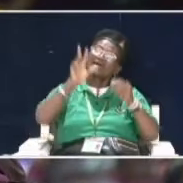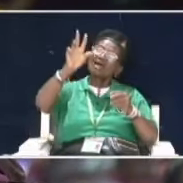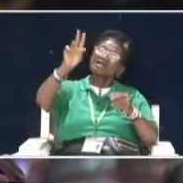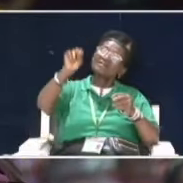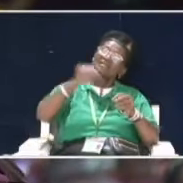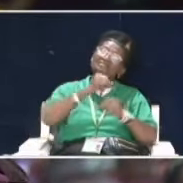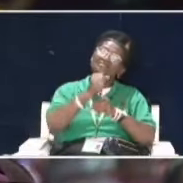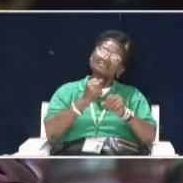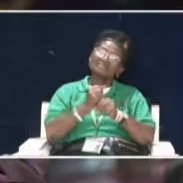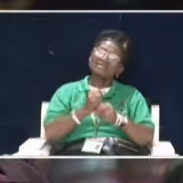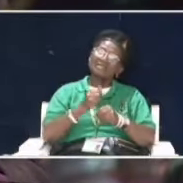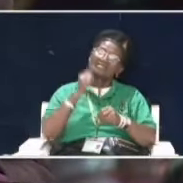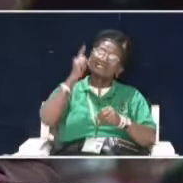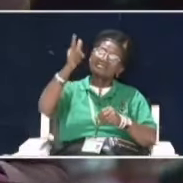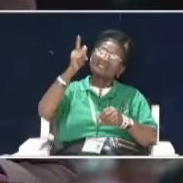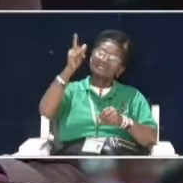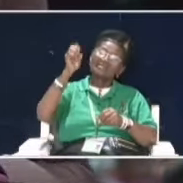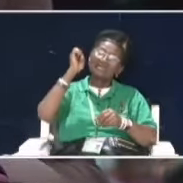today.